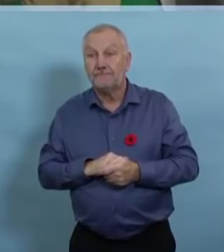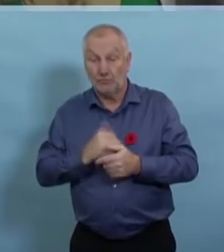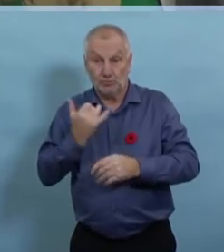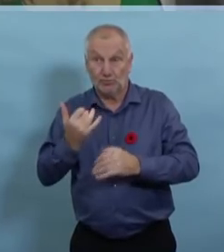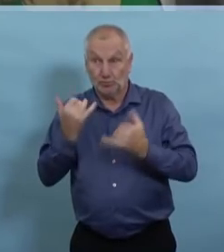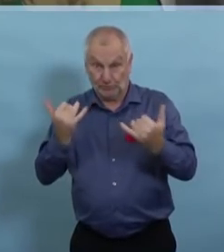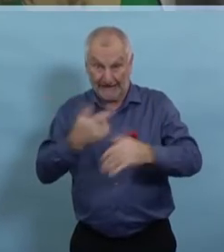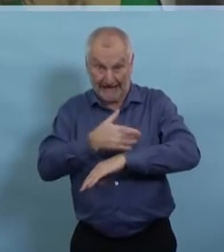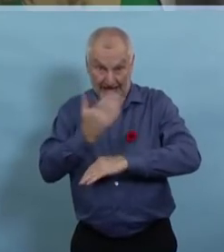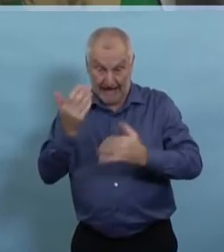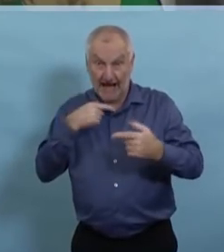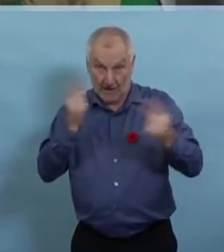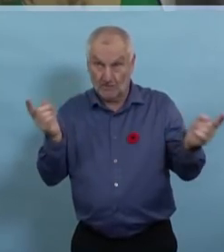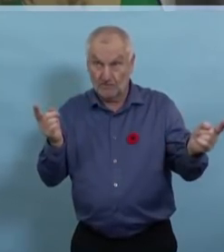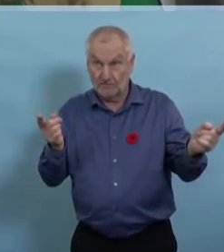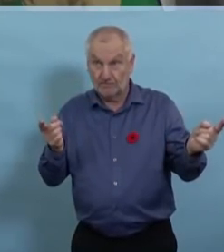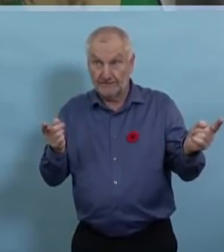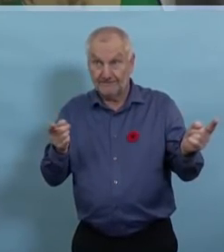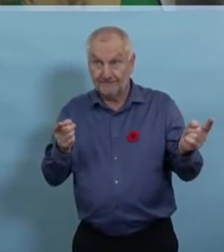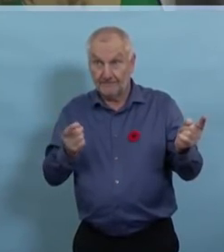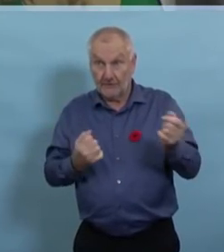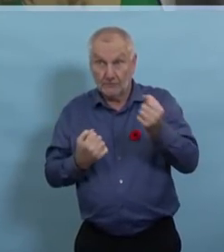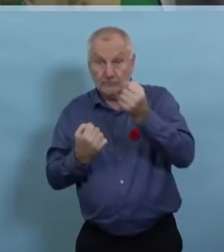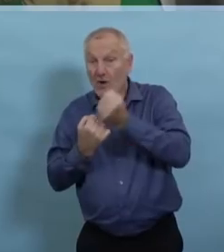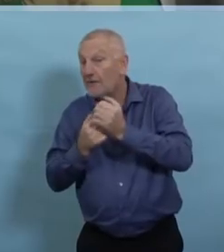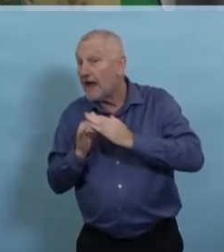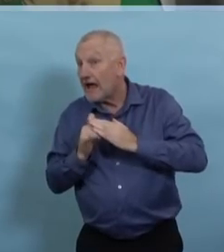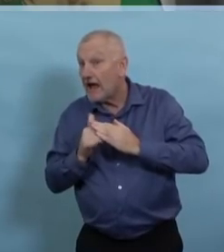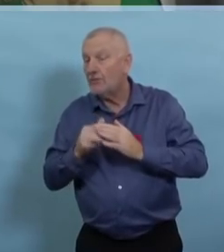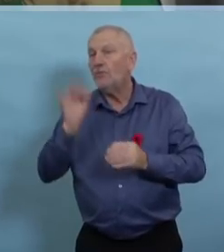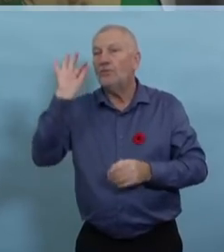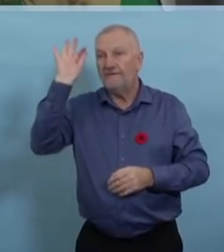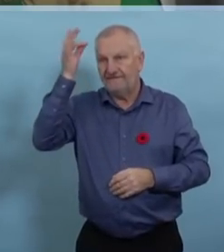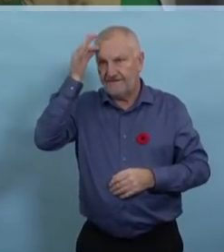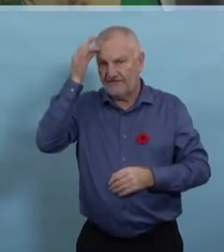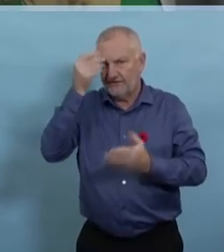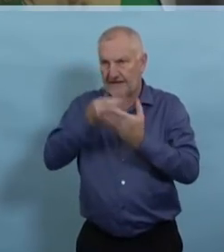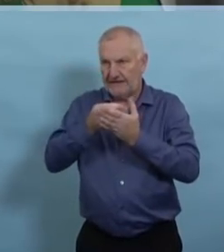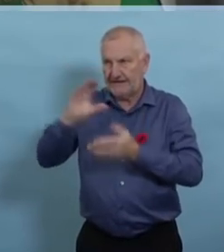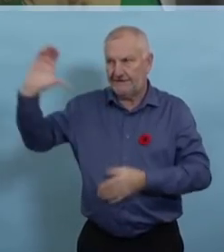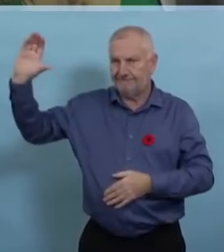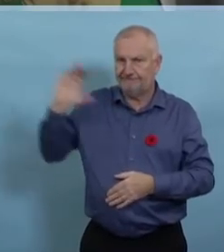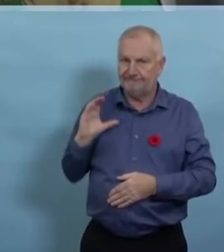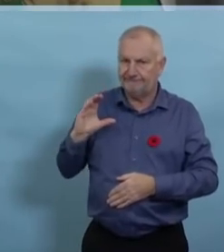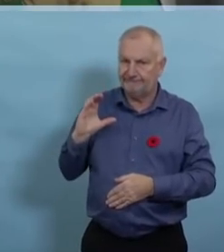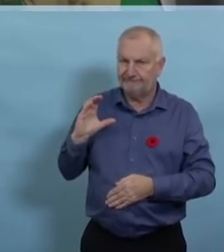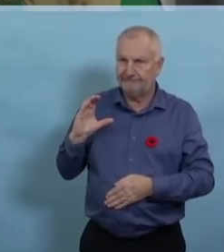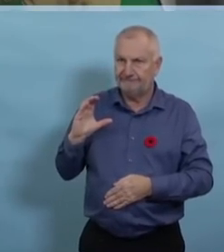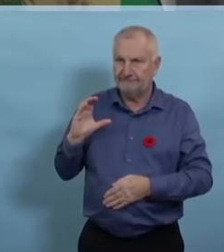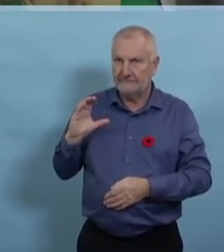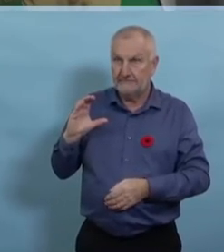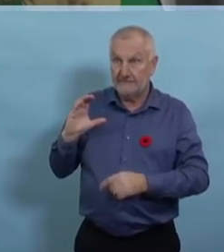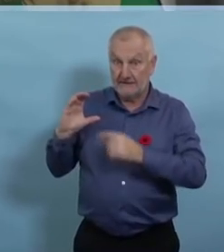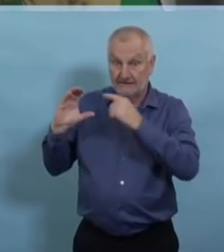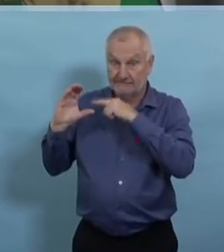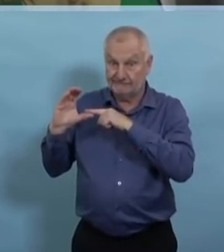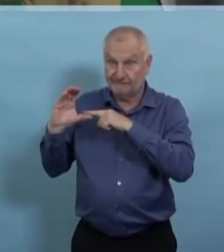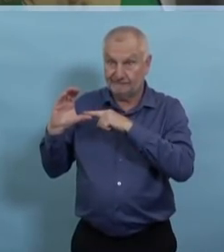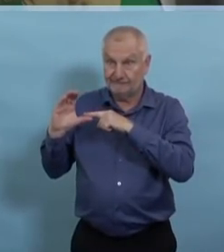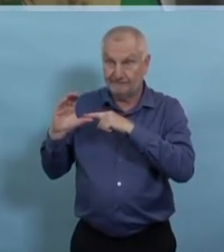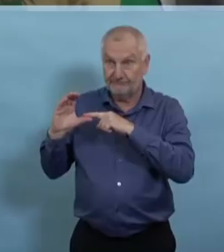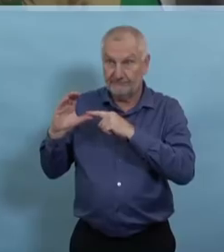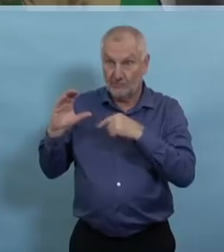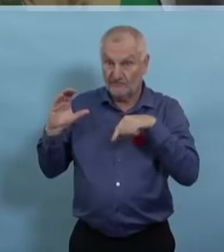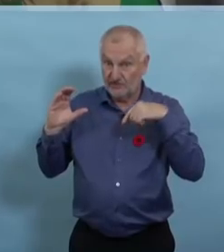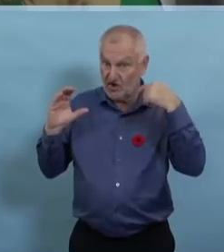by the federal funds that have been provided. But certainly what I'm seeing in terms of the expenditures that have happened until